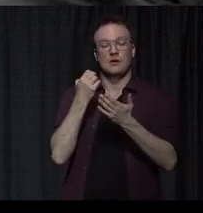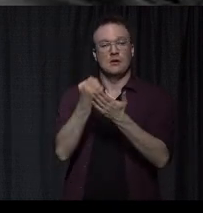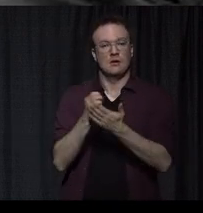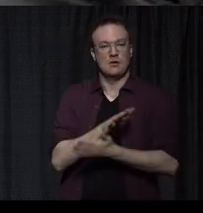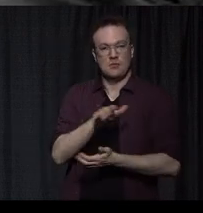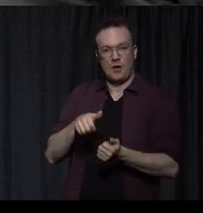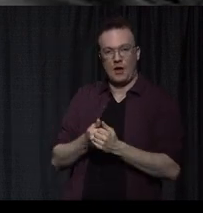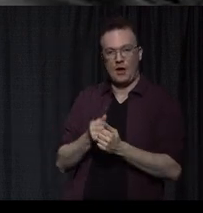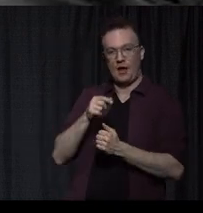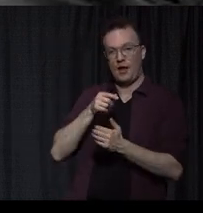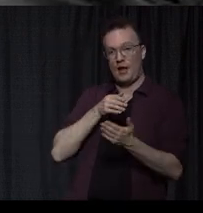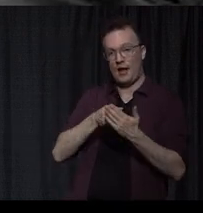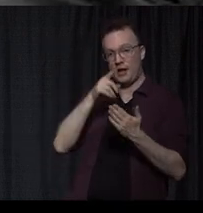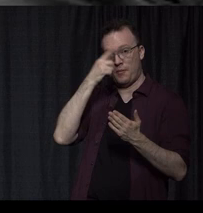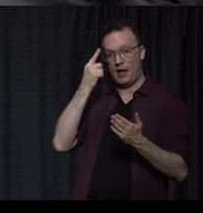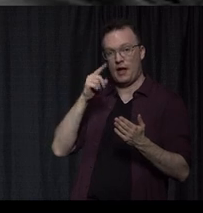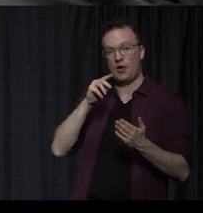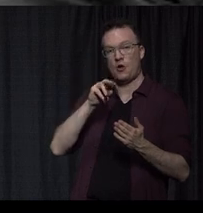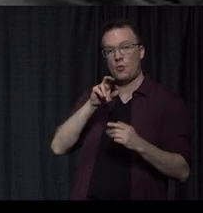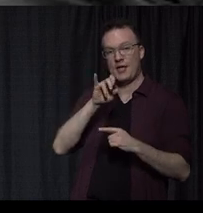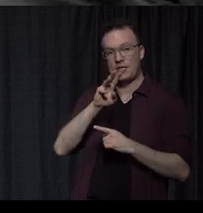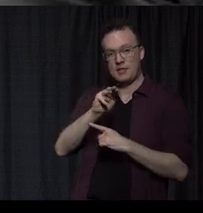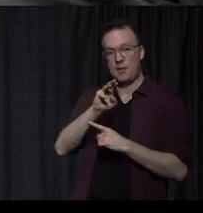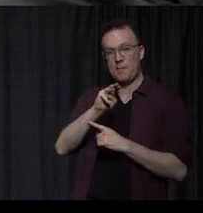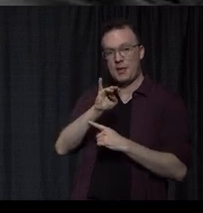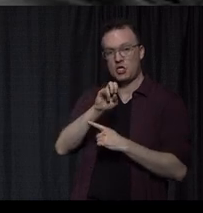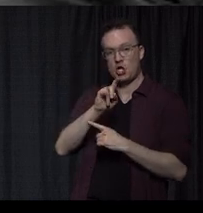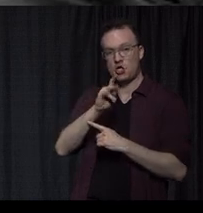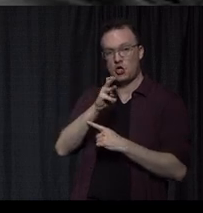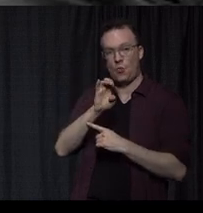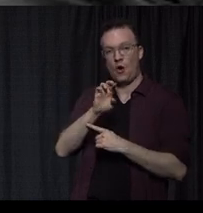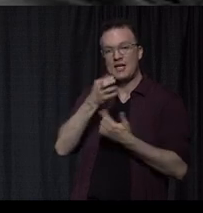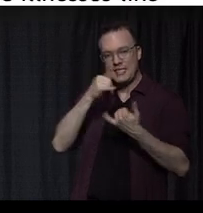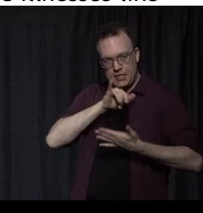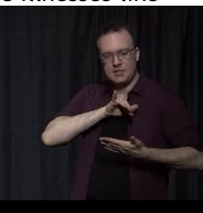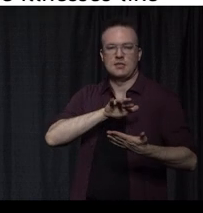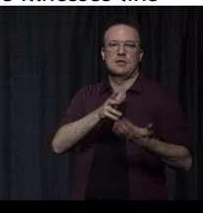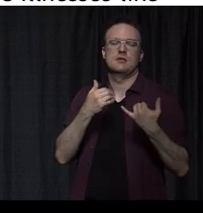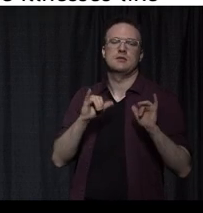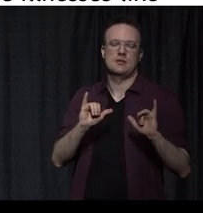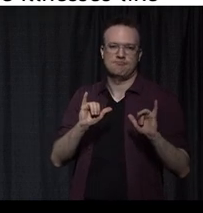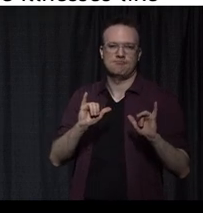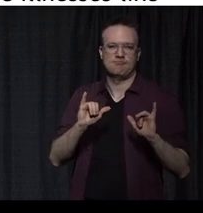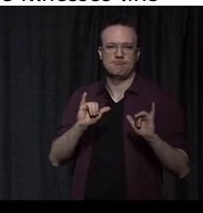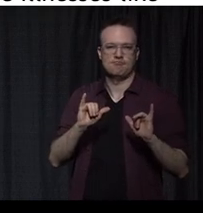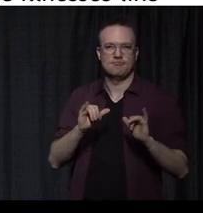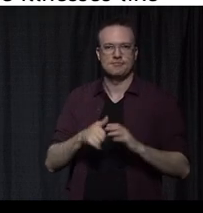how anti-black racism misogynoir plays out is still stunning.